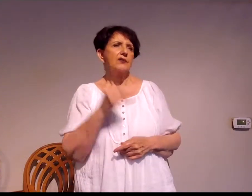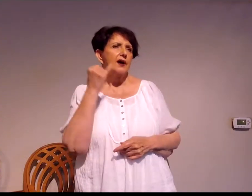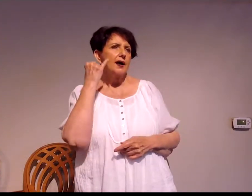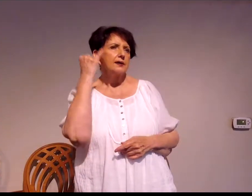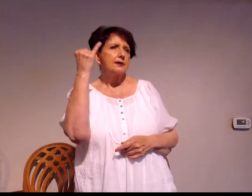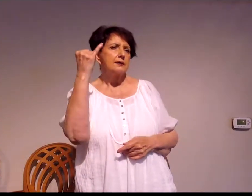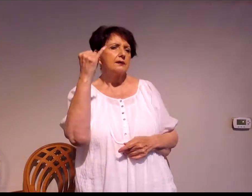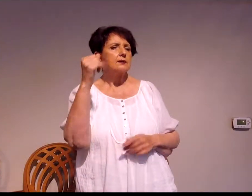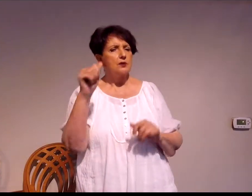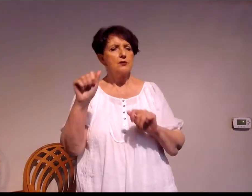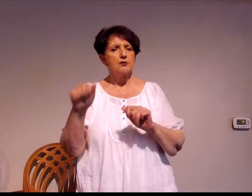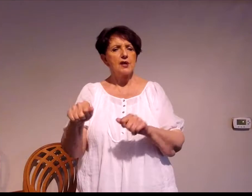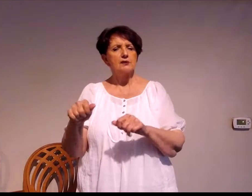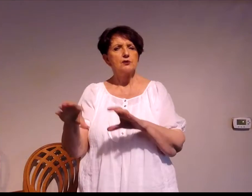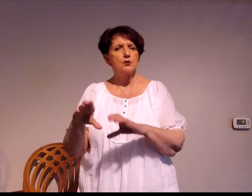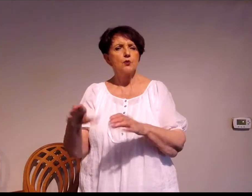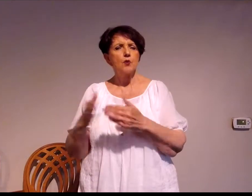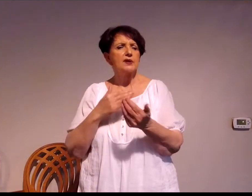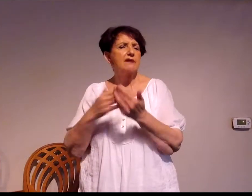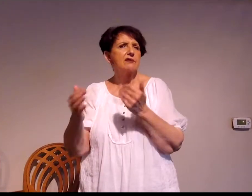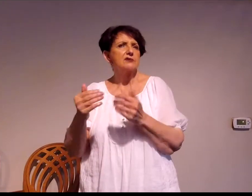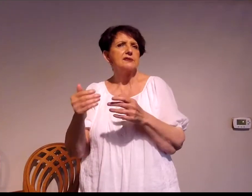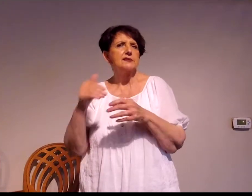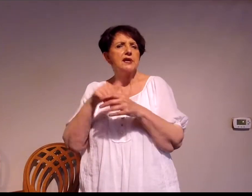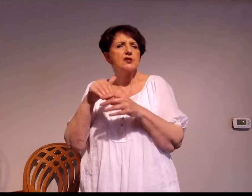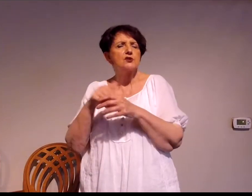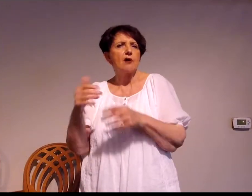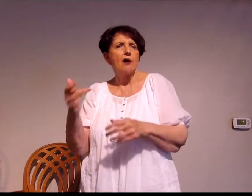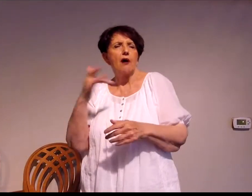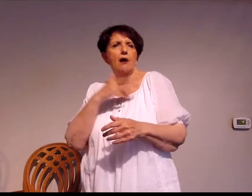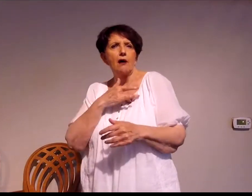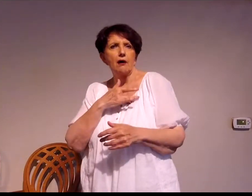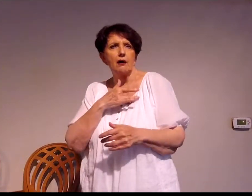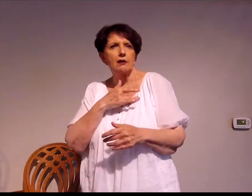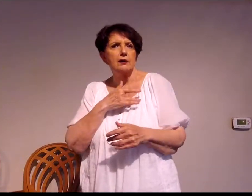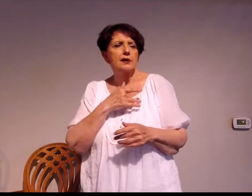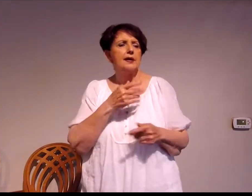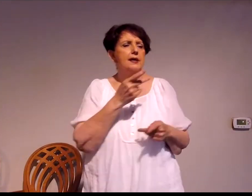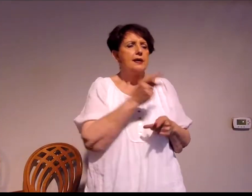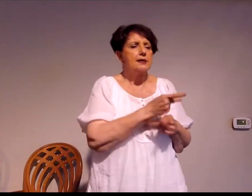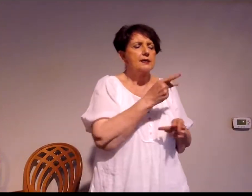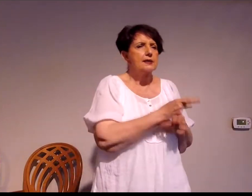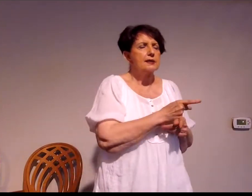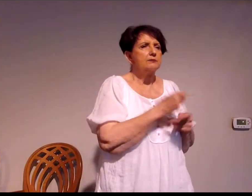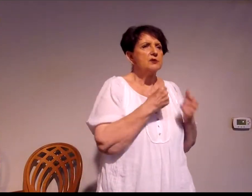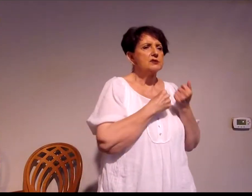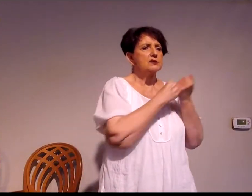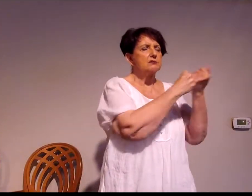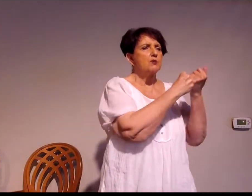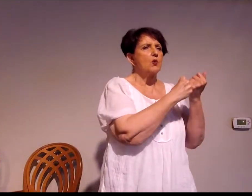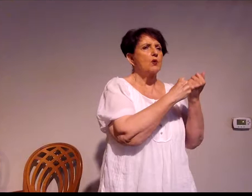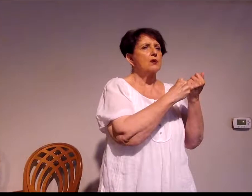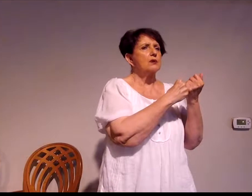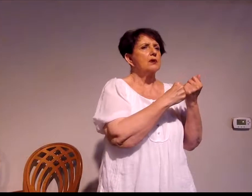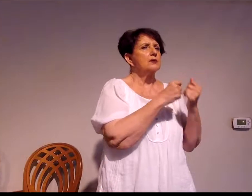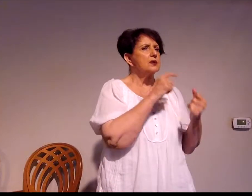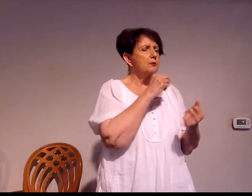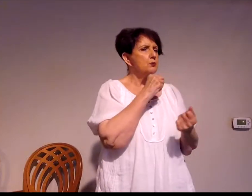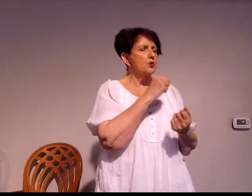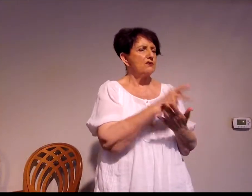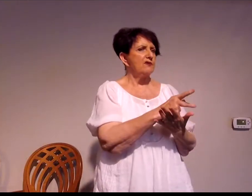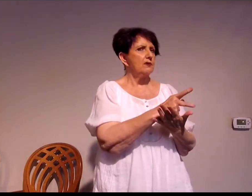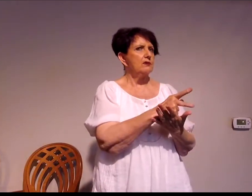can do what's in our hearts and still retain the support or approval of